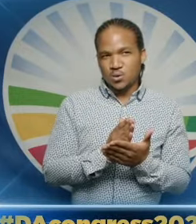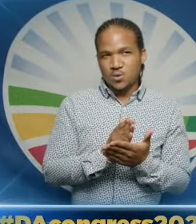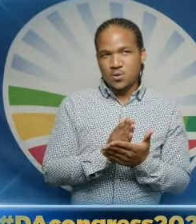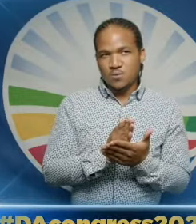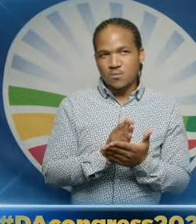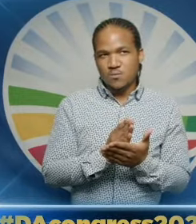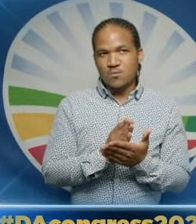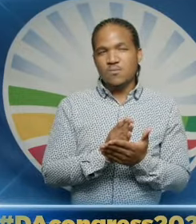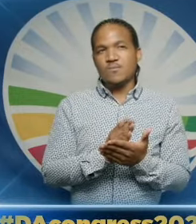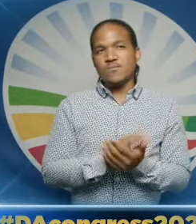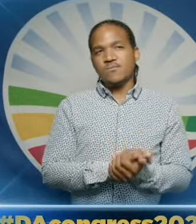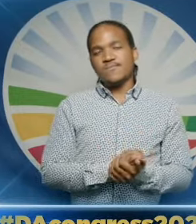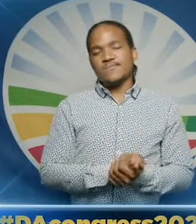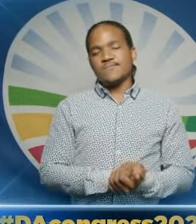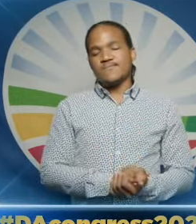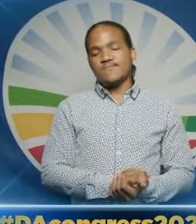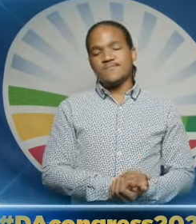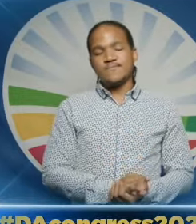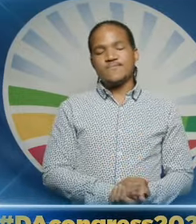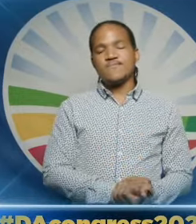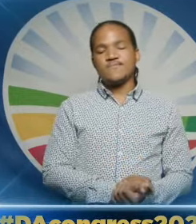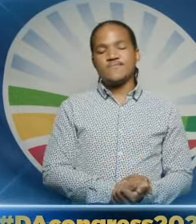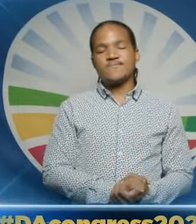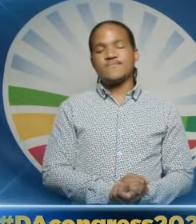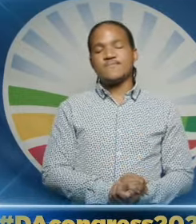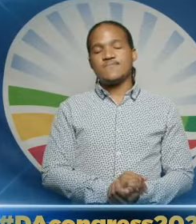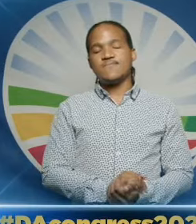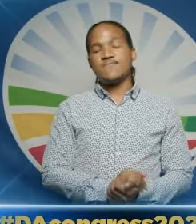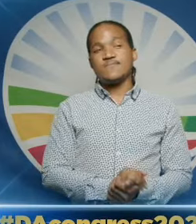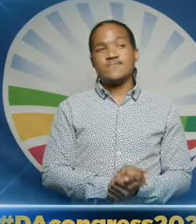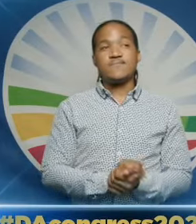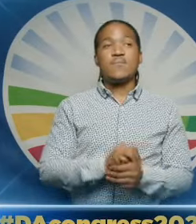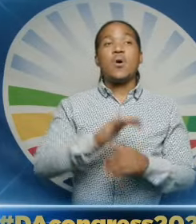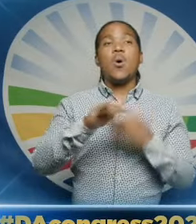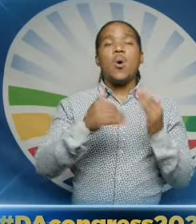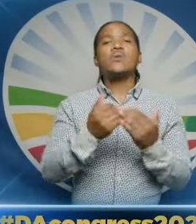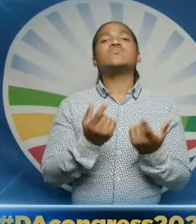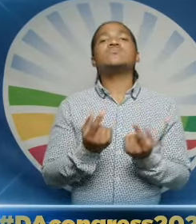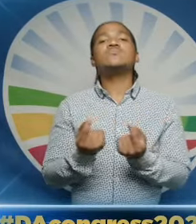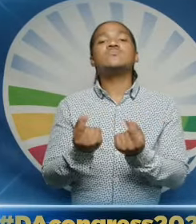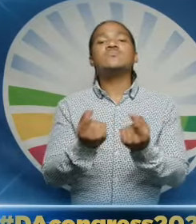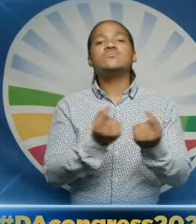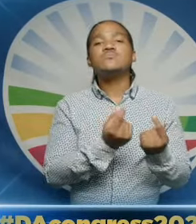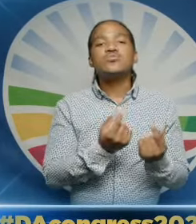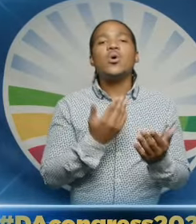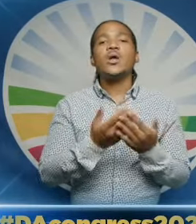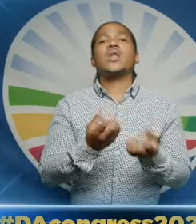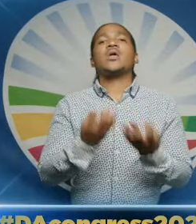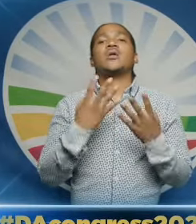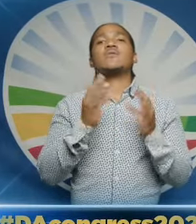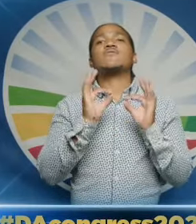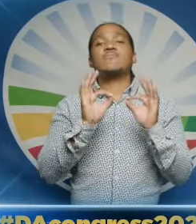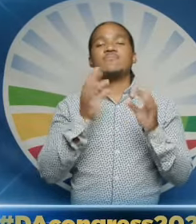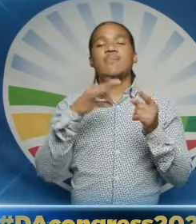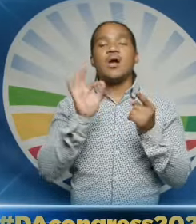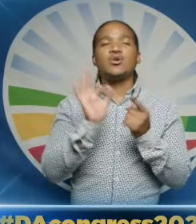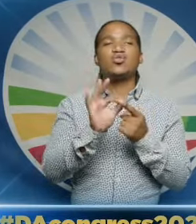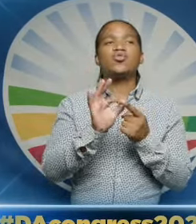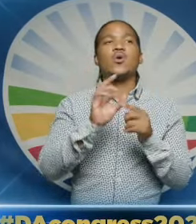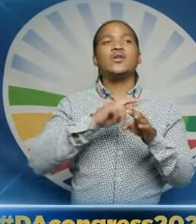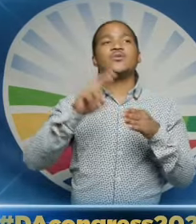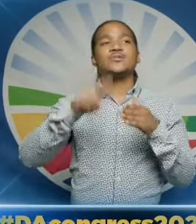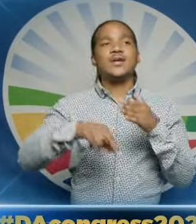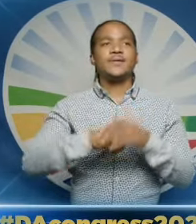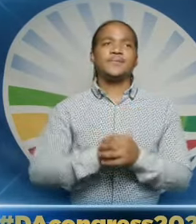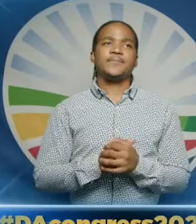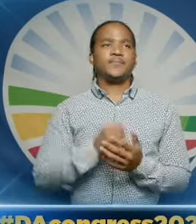electronically, as will the counting be. There will be no human error involved. It will all be done in a way that's foolproof and give us an accurate result. Yeah. Greg, I mean,